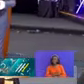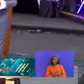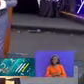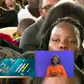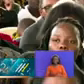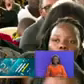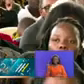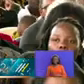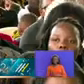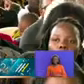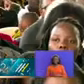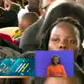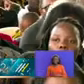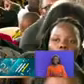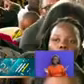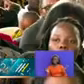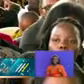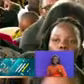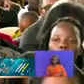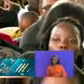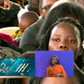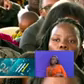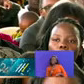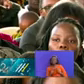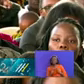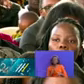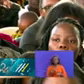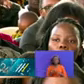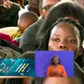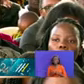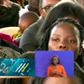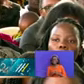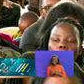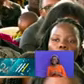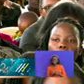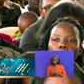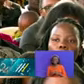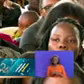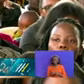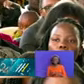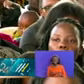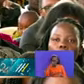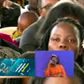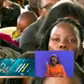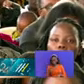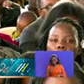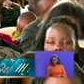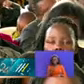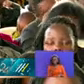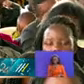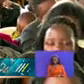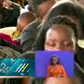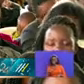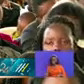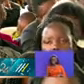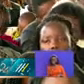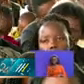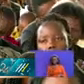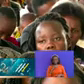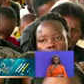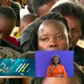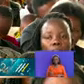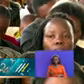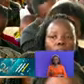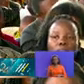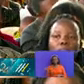generation we don't want to talk it on the pulpit because those are our daughters and and then I